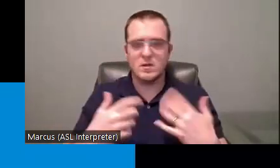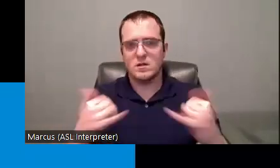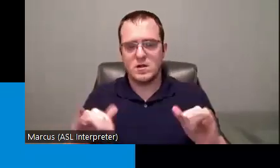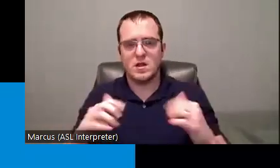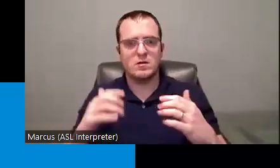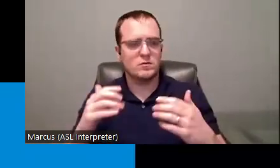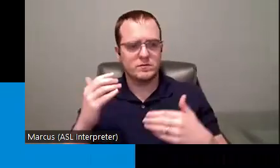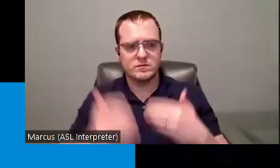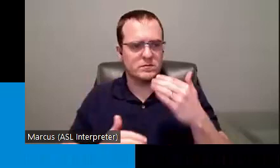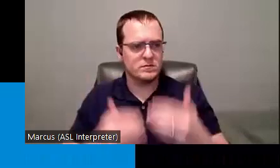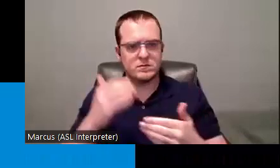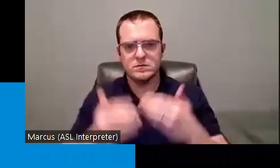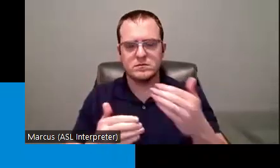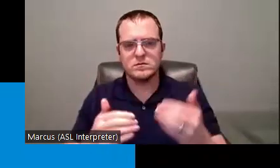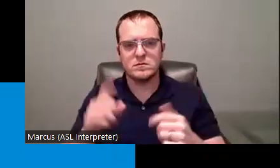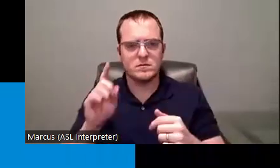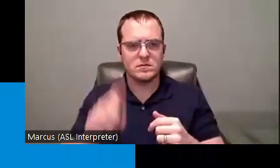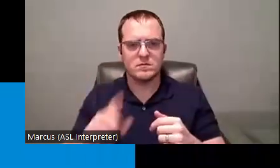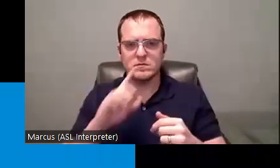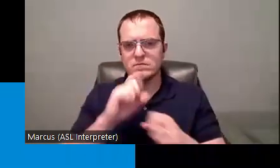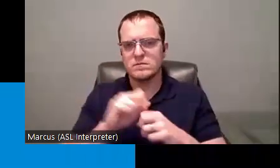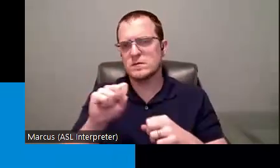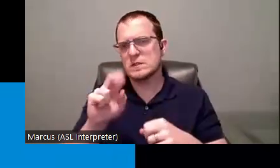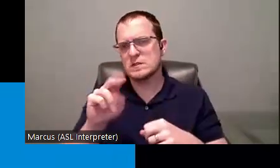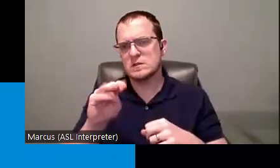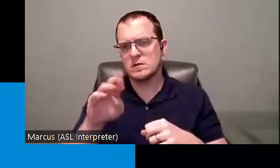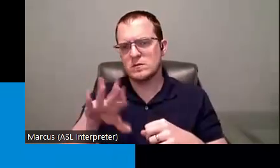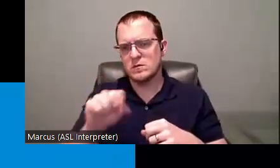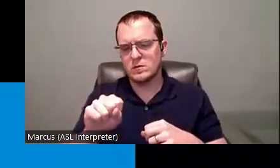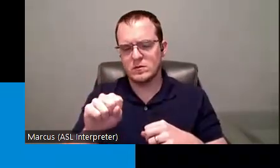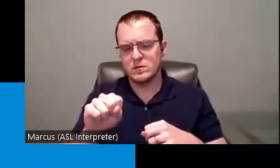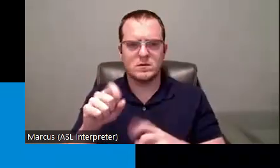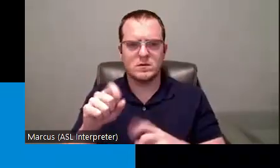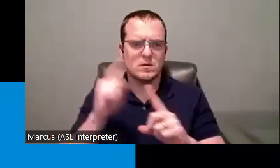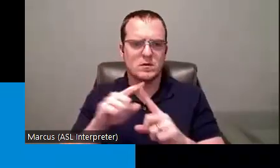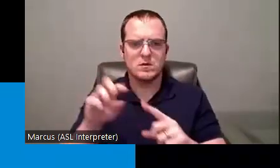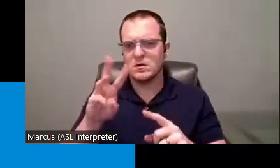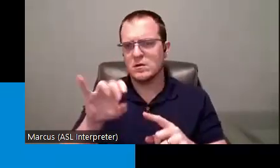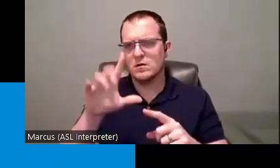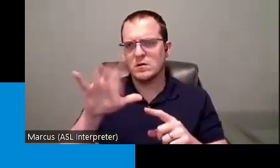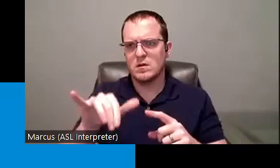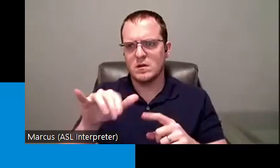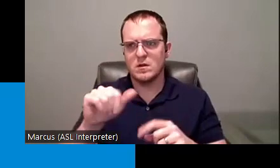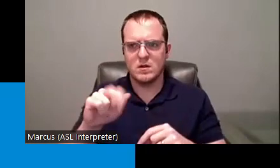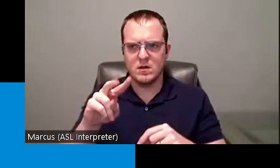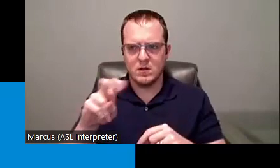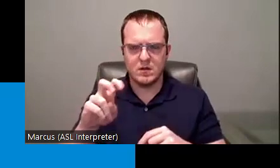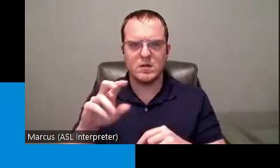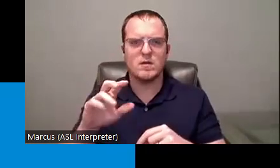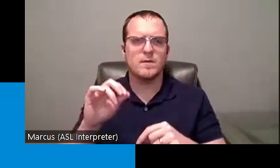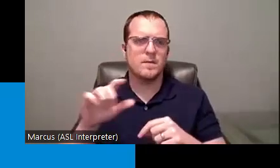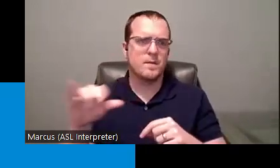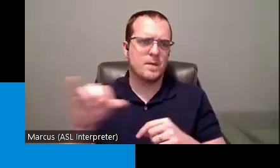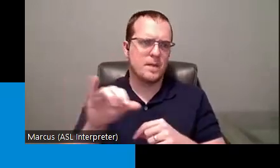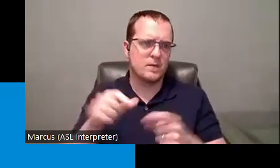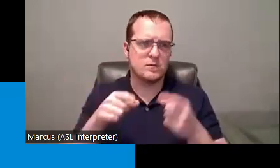moving down Summers to Wiley Avenue. As well, during